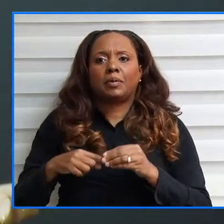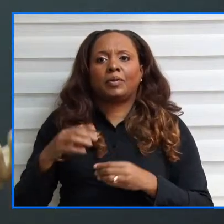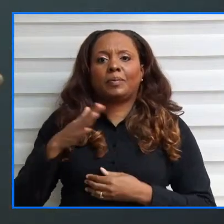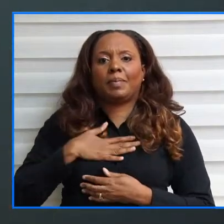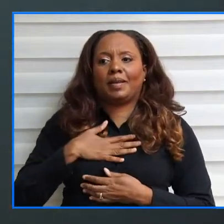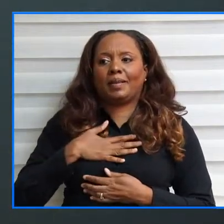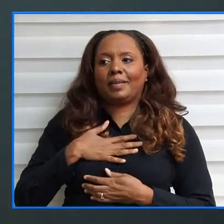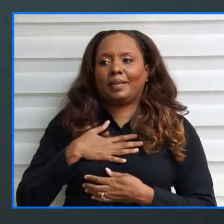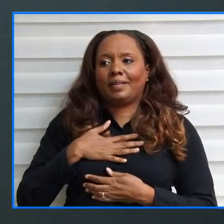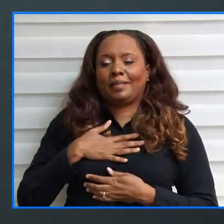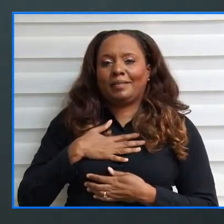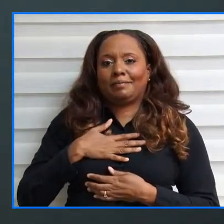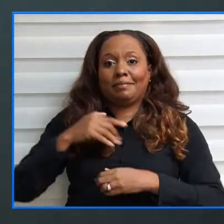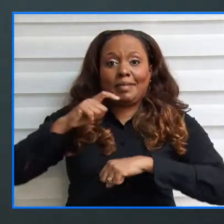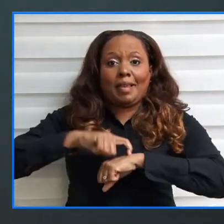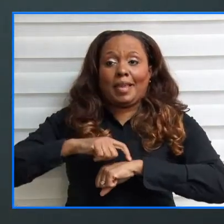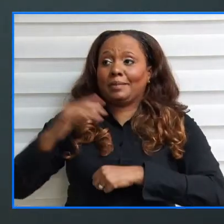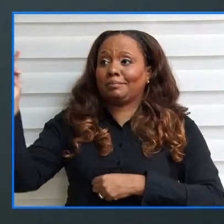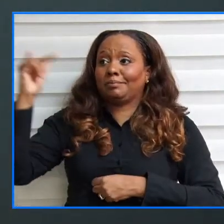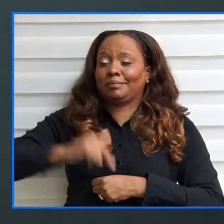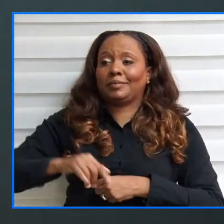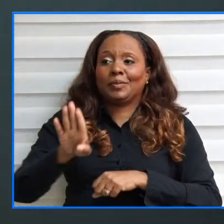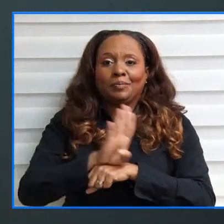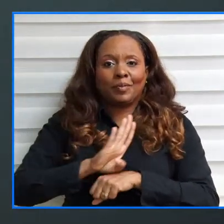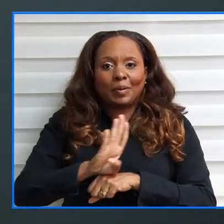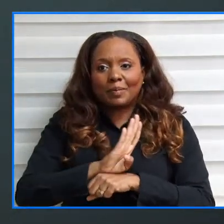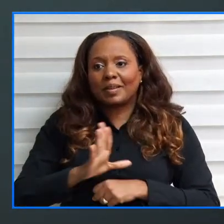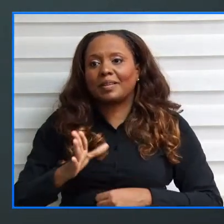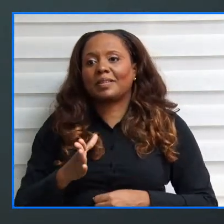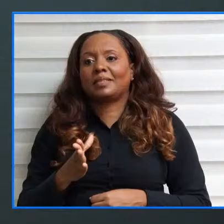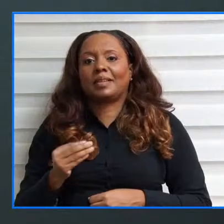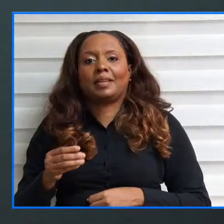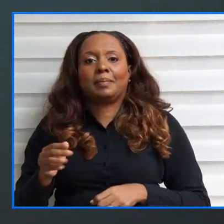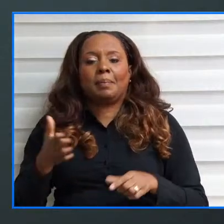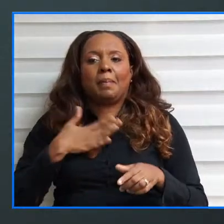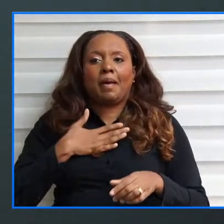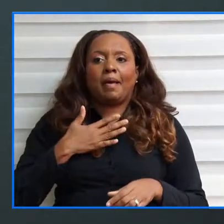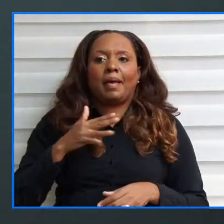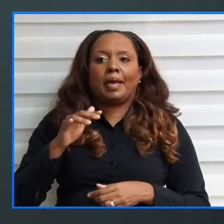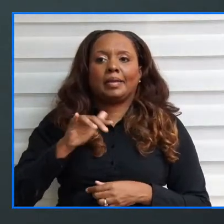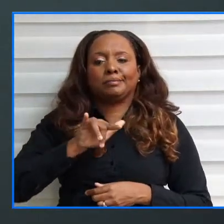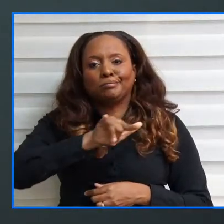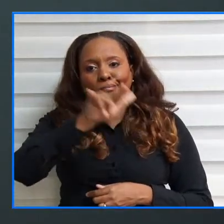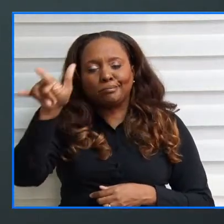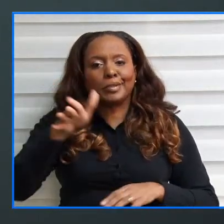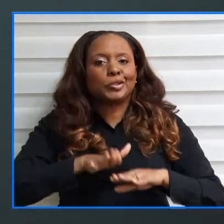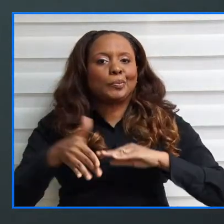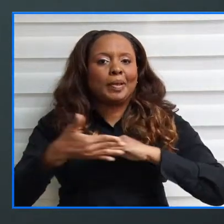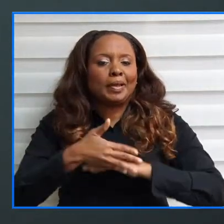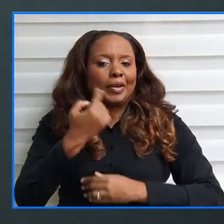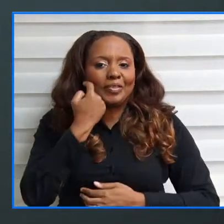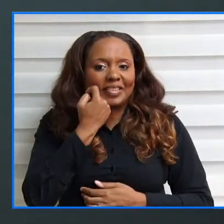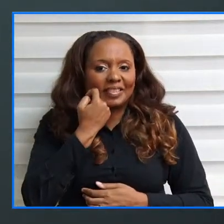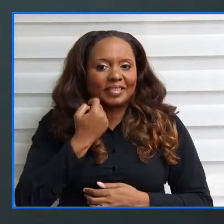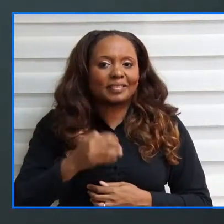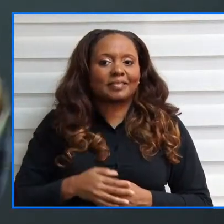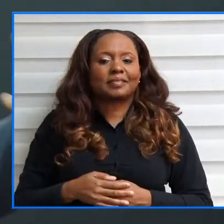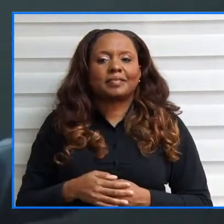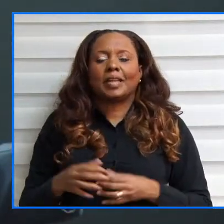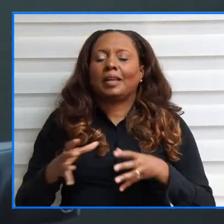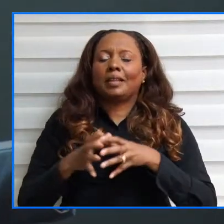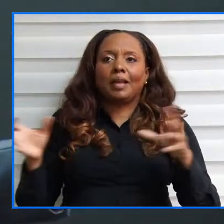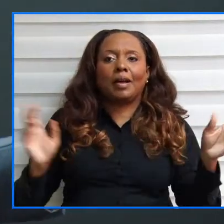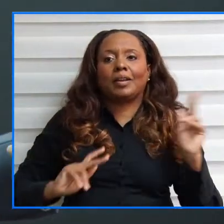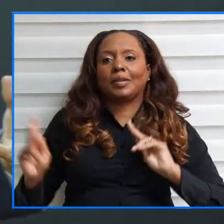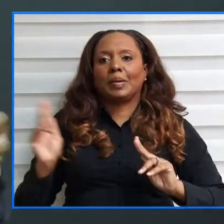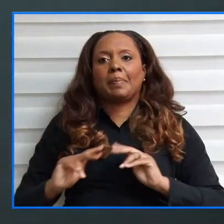here. And before coming here, I passed through Jamaica. And the comments there from not only my country,